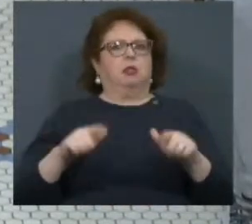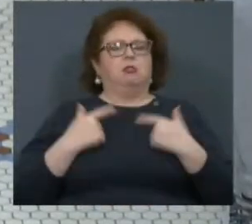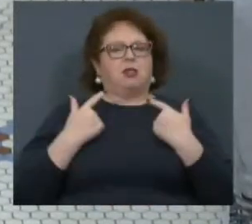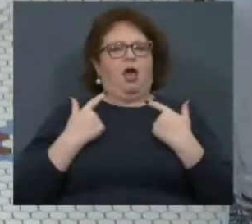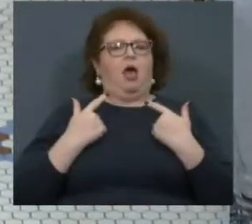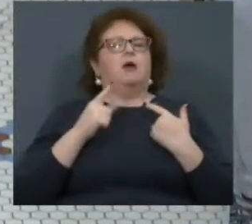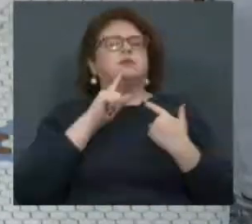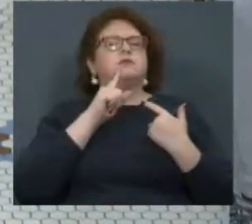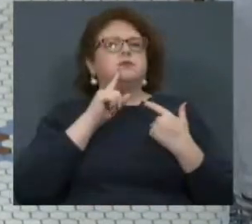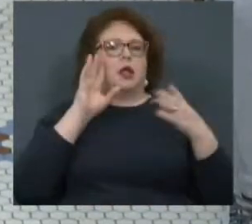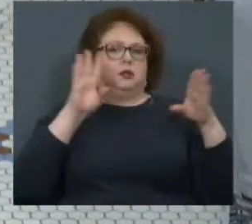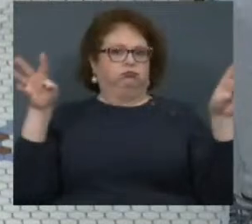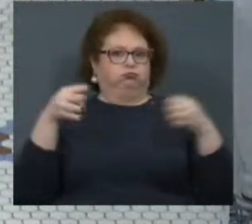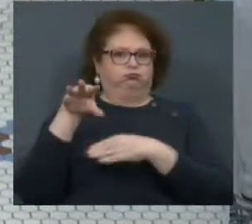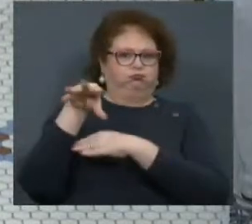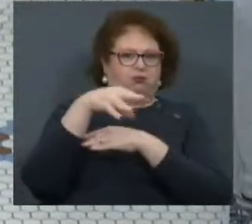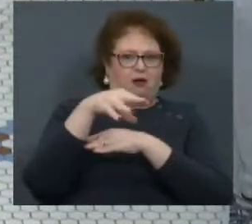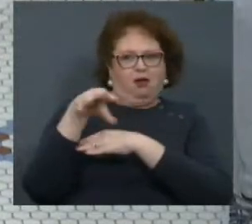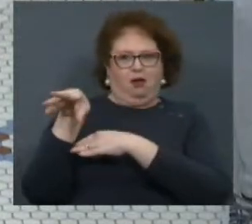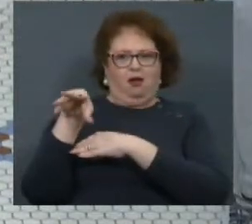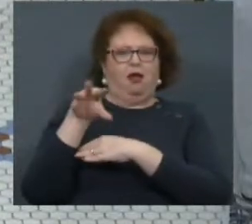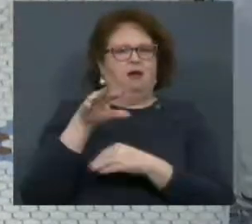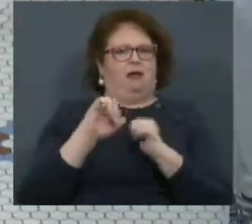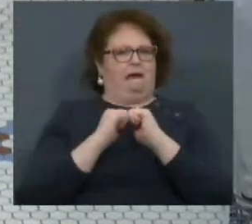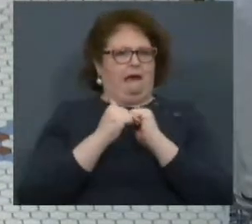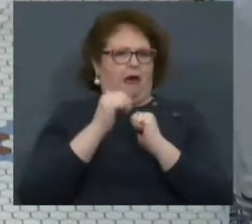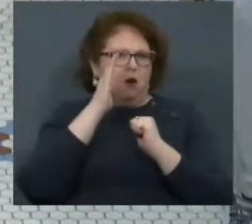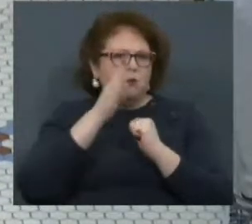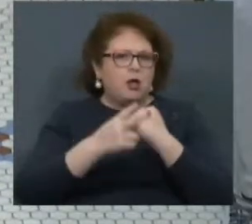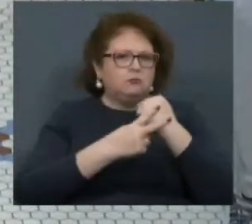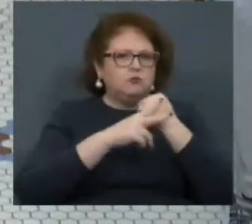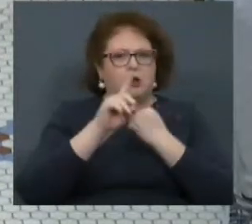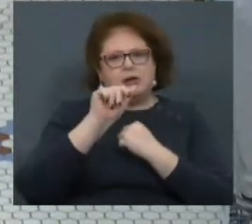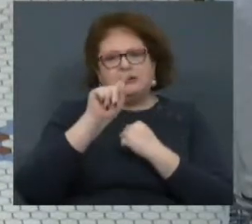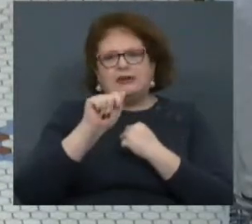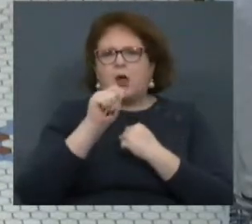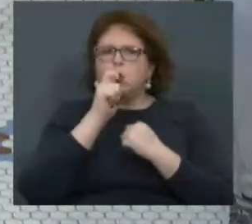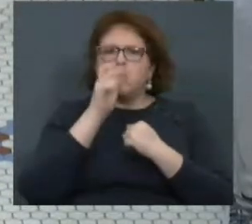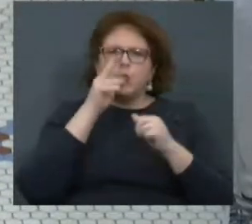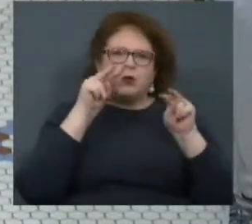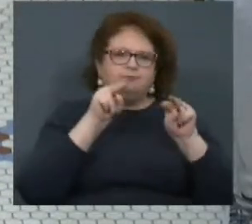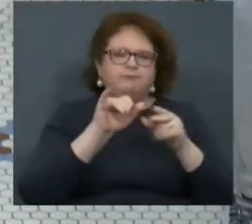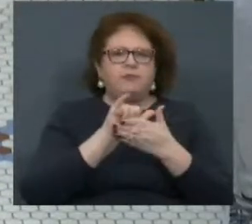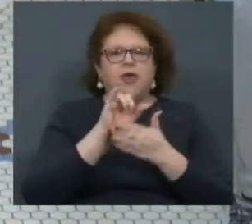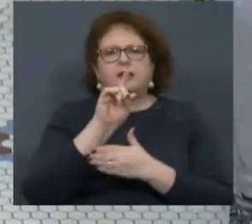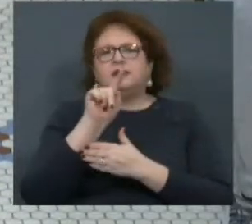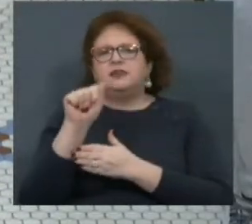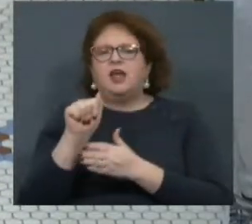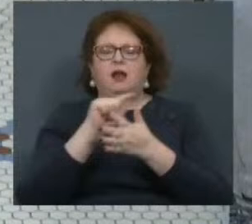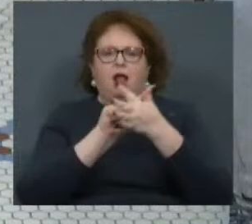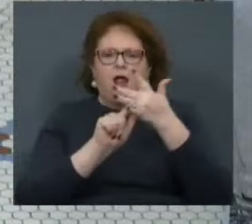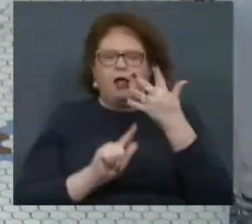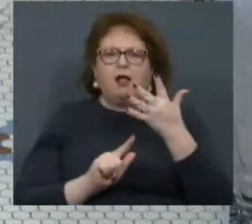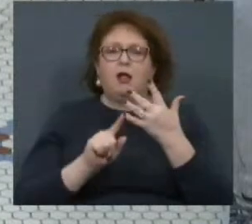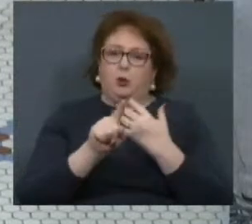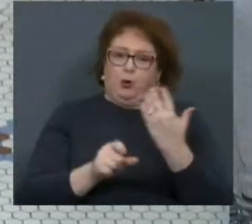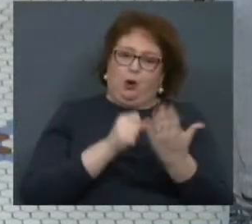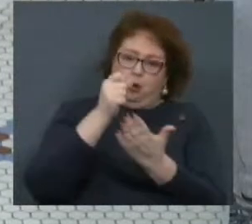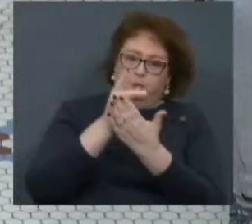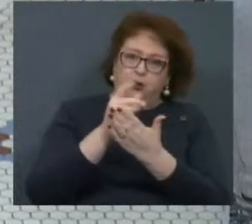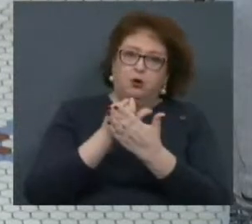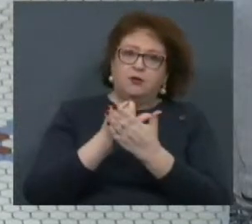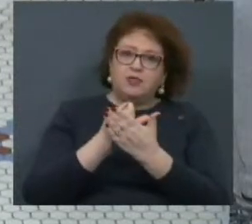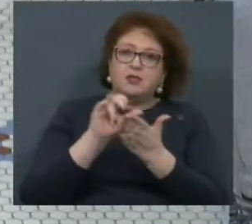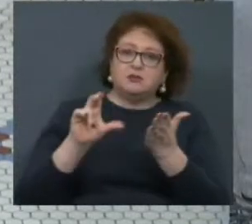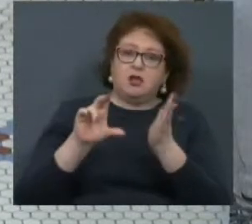raising important questions about data use, retention, and safeguards. Without clear policies and public input, approving this contract risks undermining trust